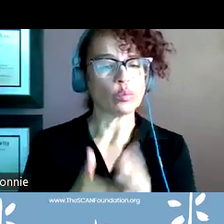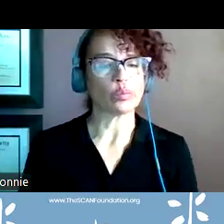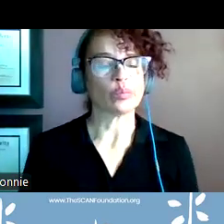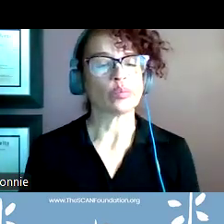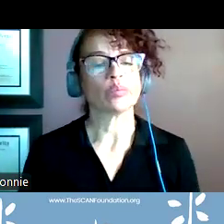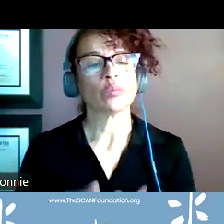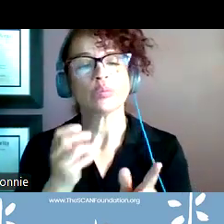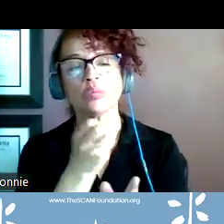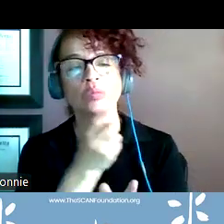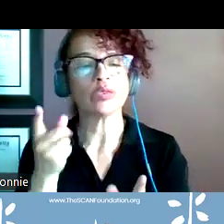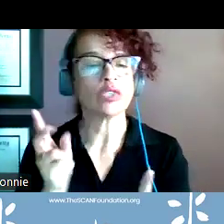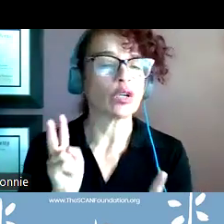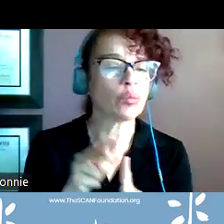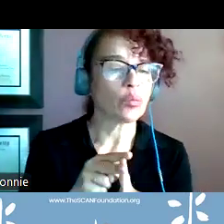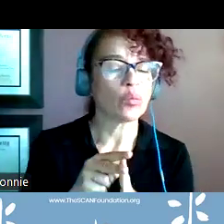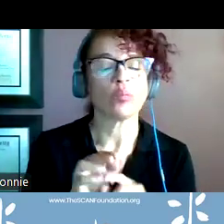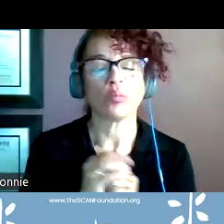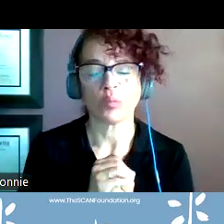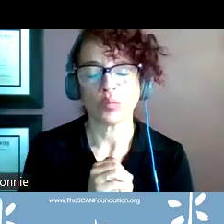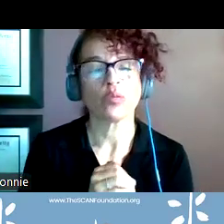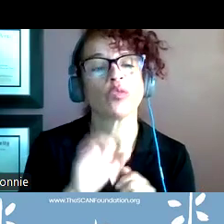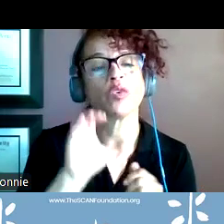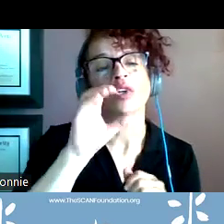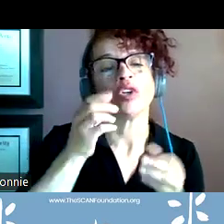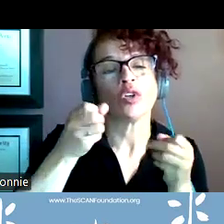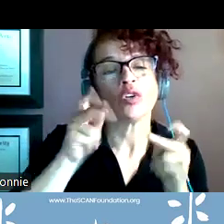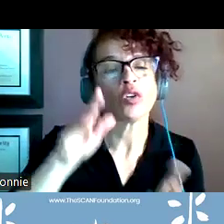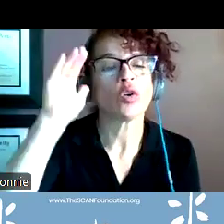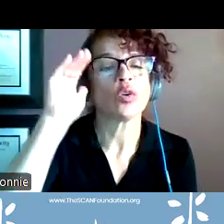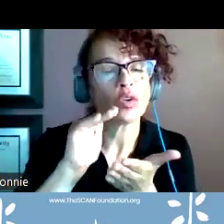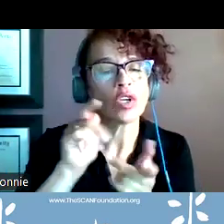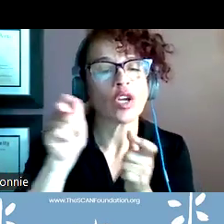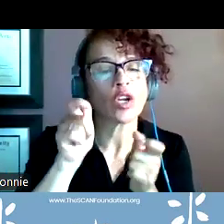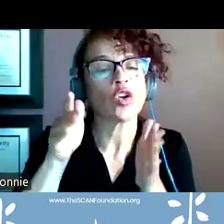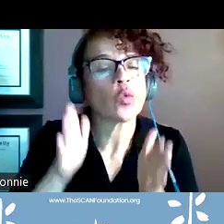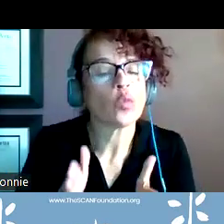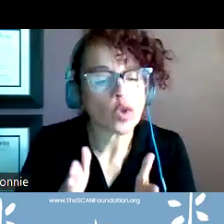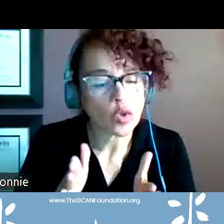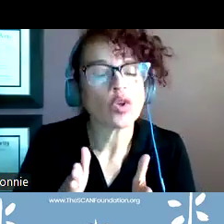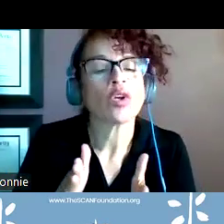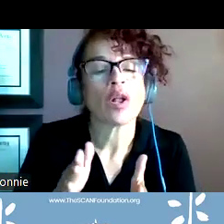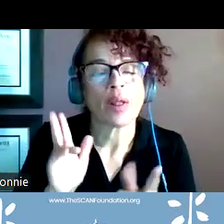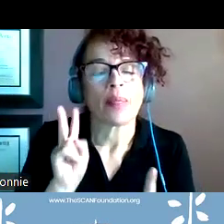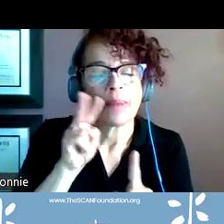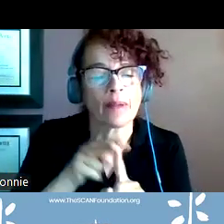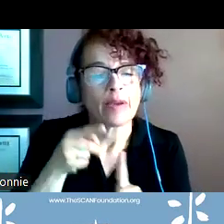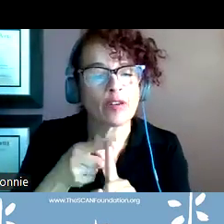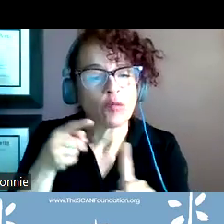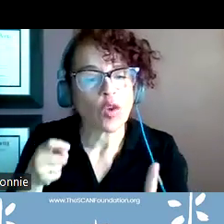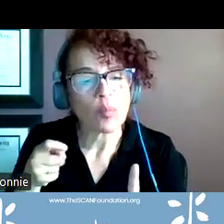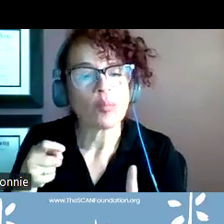second recommendation, we see the opportunity to reduce administrative and navigation